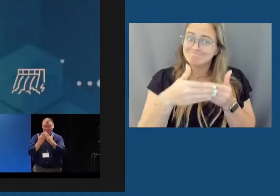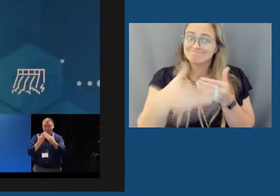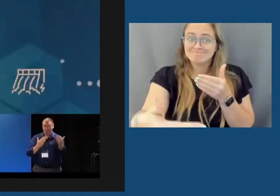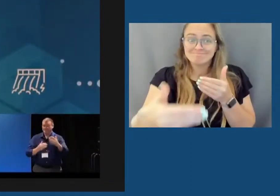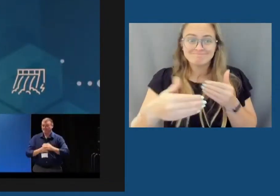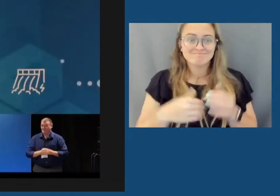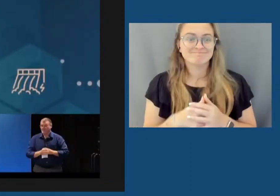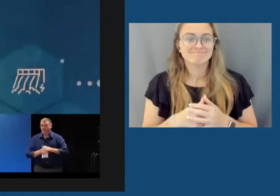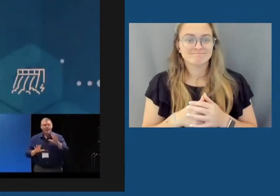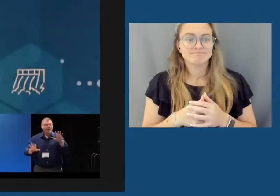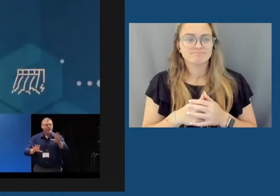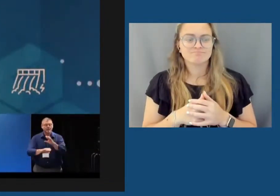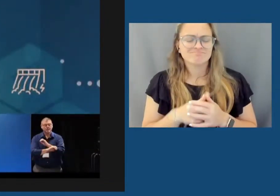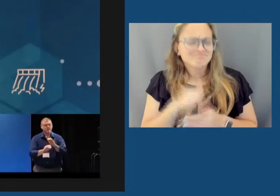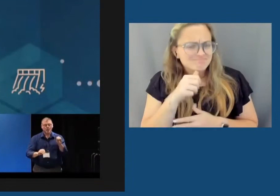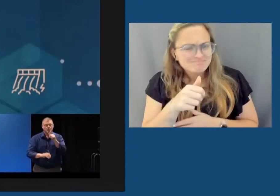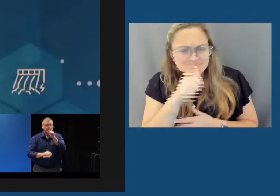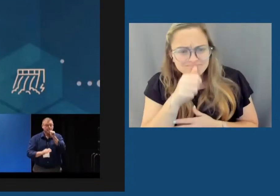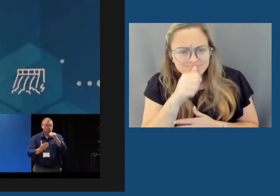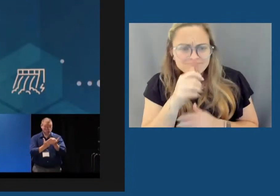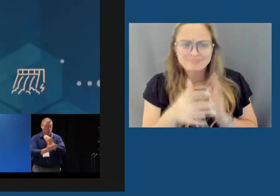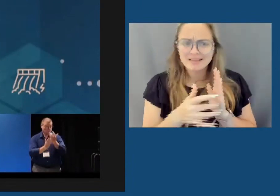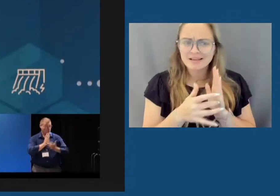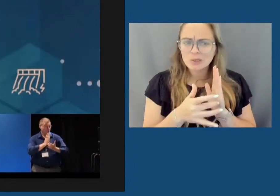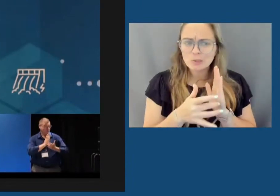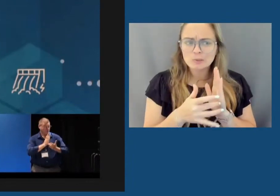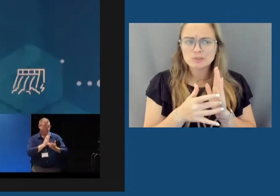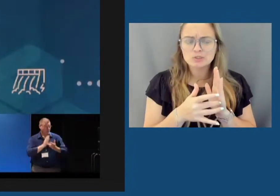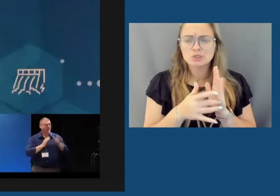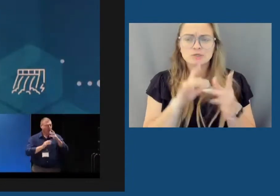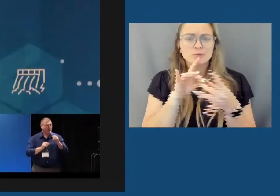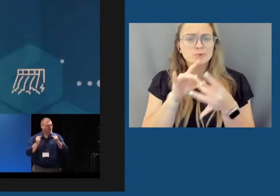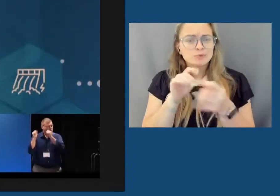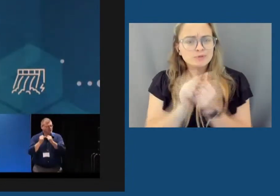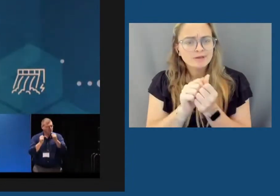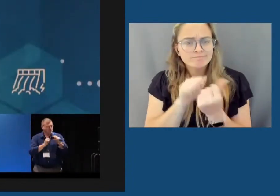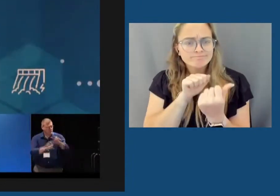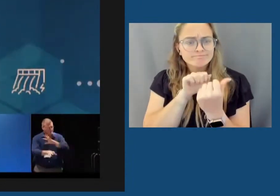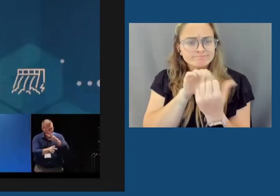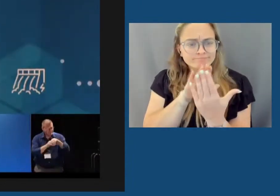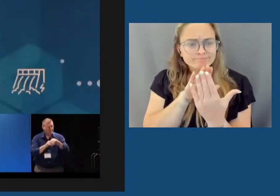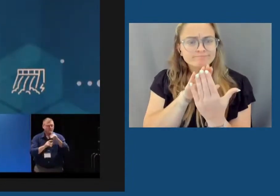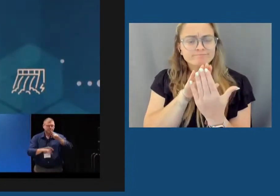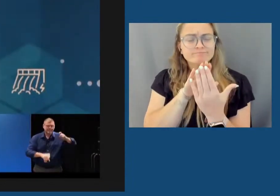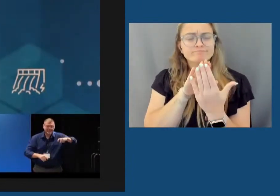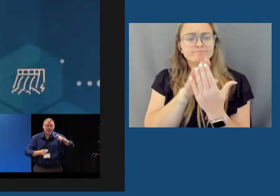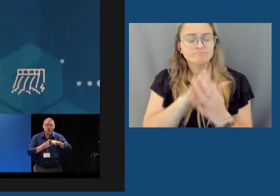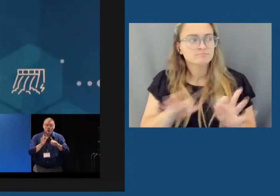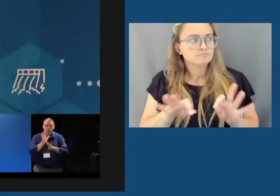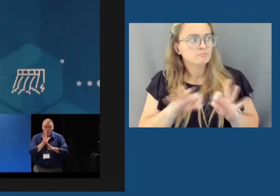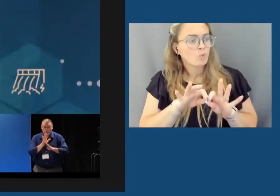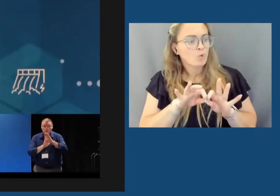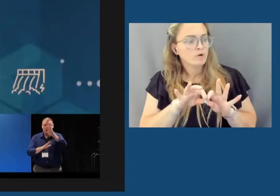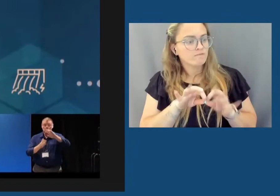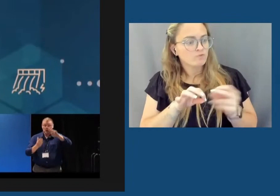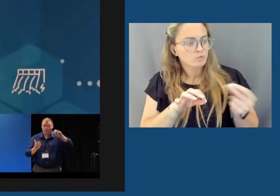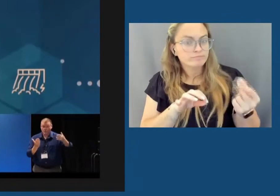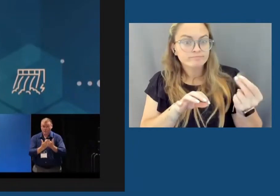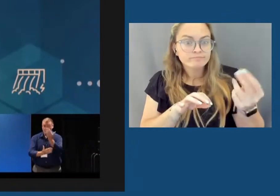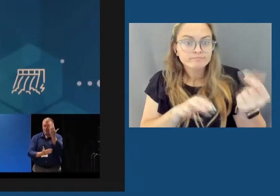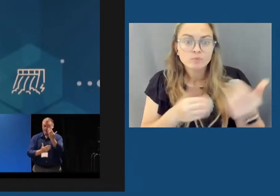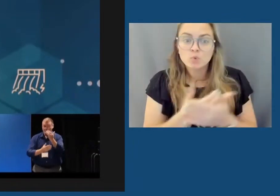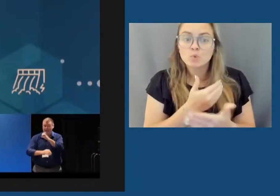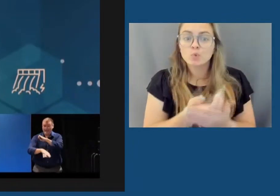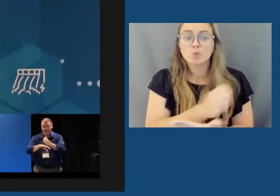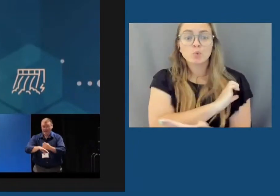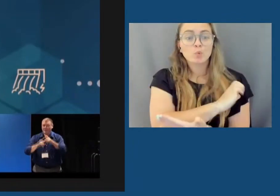It is no secret that new technologies and associated strategies are necessary to both accelerate renewable energy deployment,